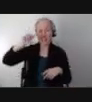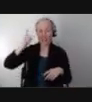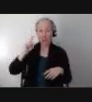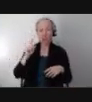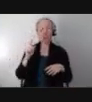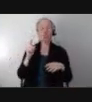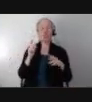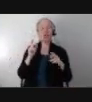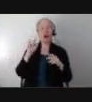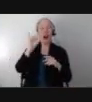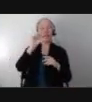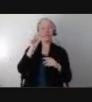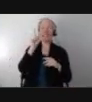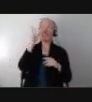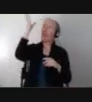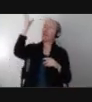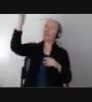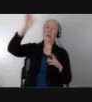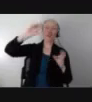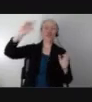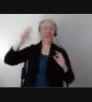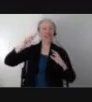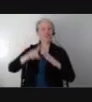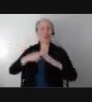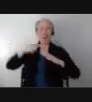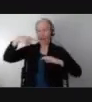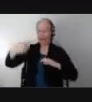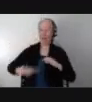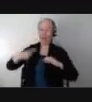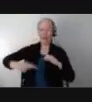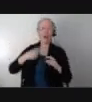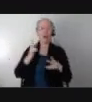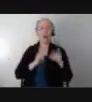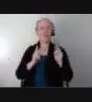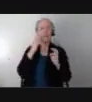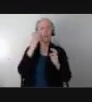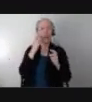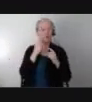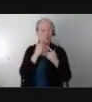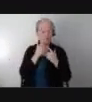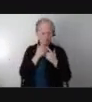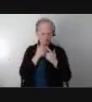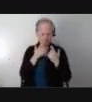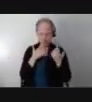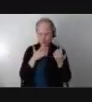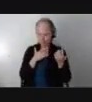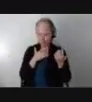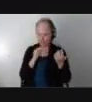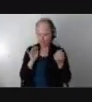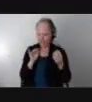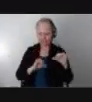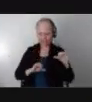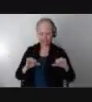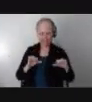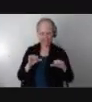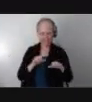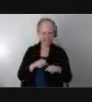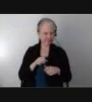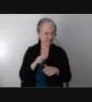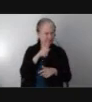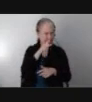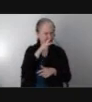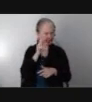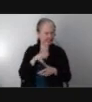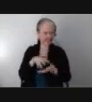didn't do good science studies on the International Space Station, the program didn't have any reason to continue operating. And then the